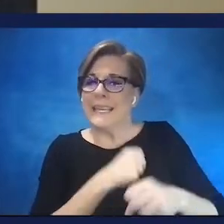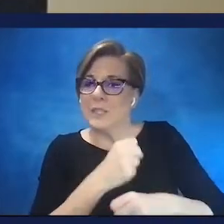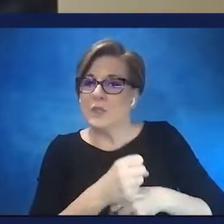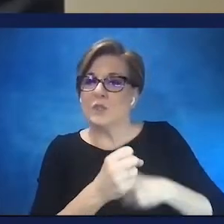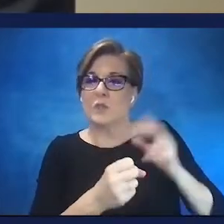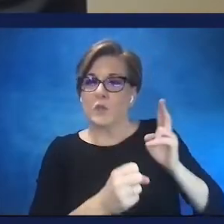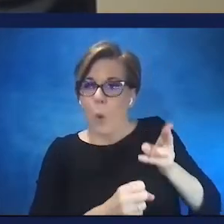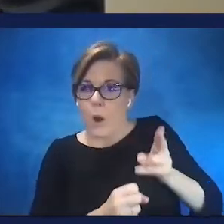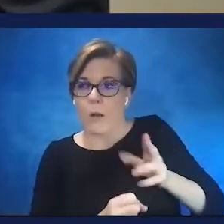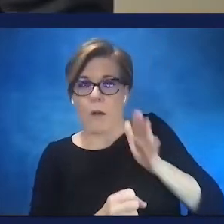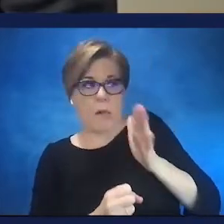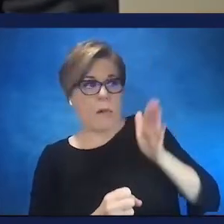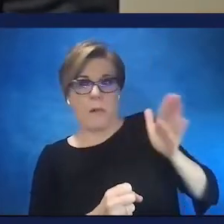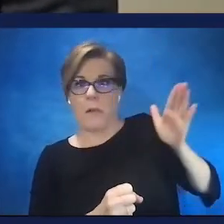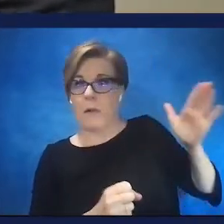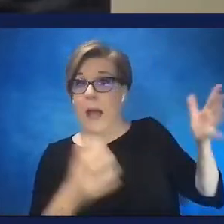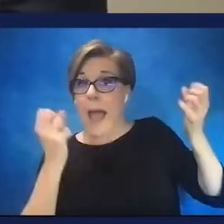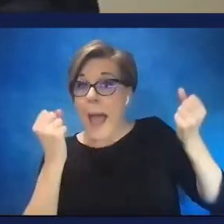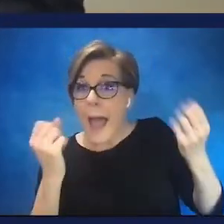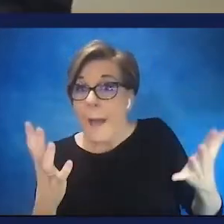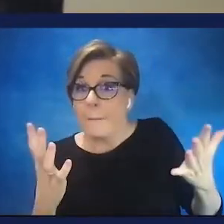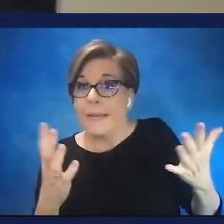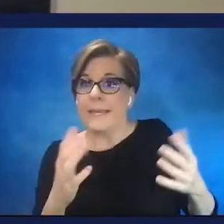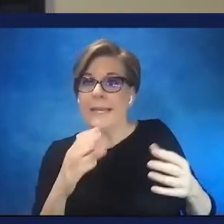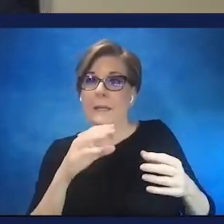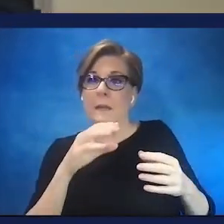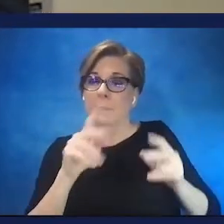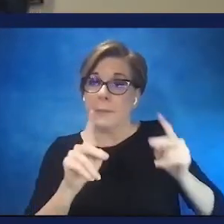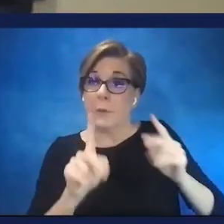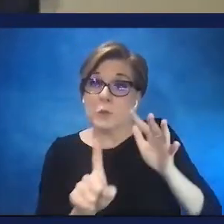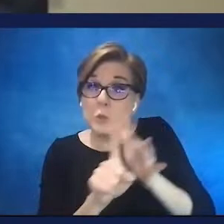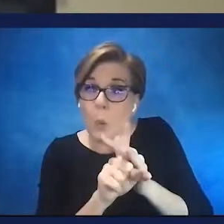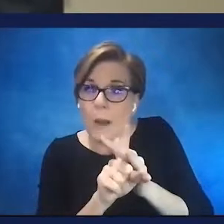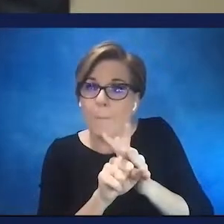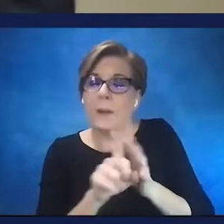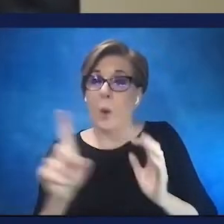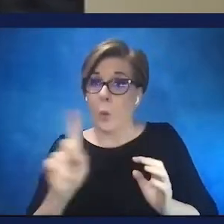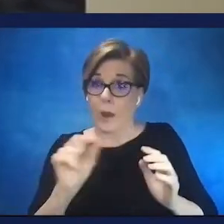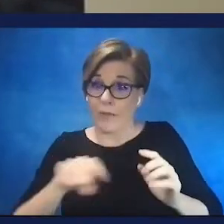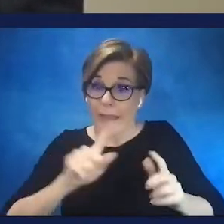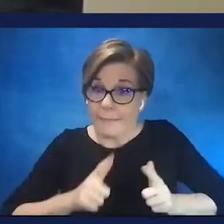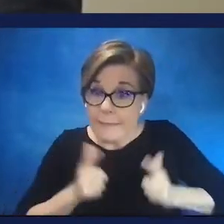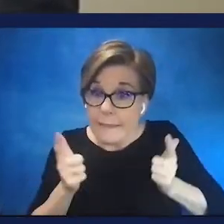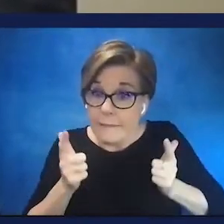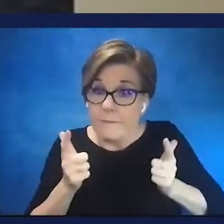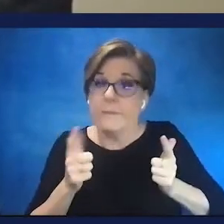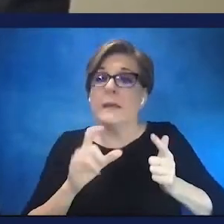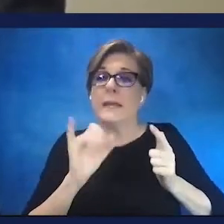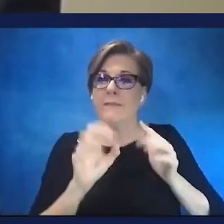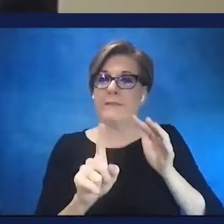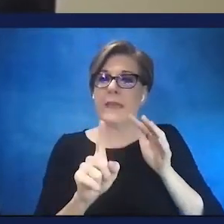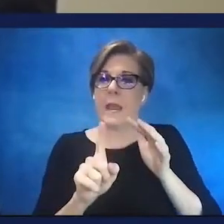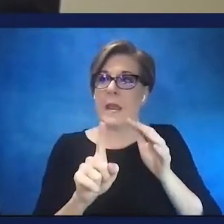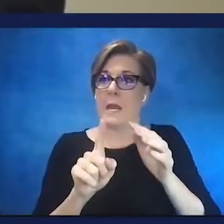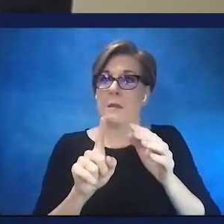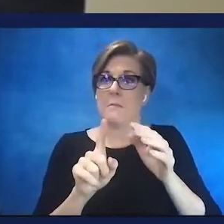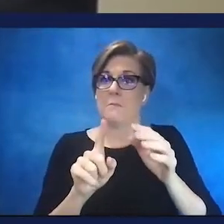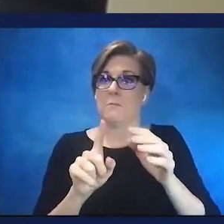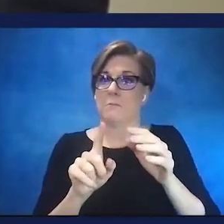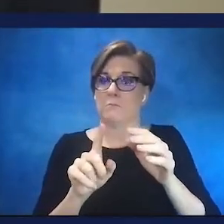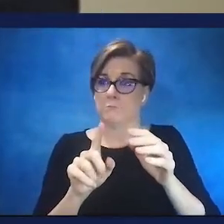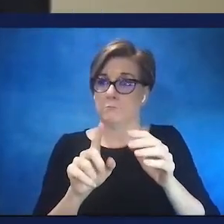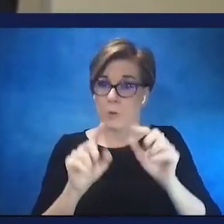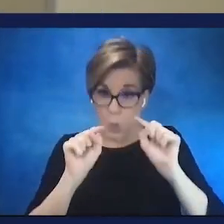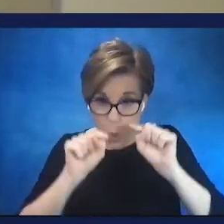on how many in-person voters and where they live and if they participated on election day. So